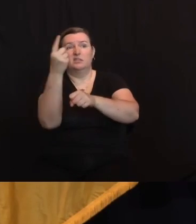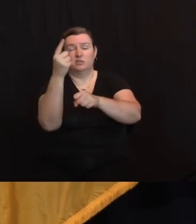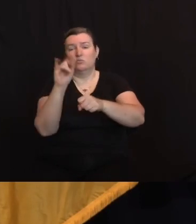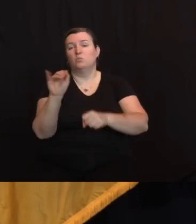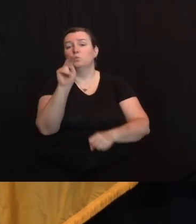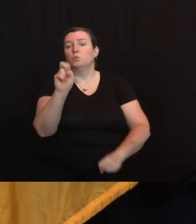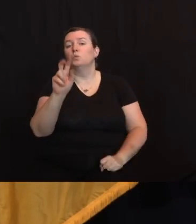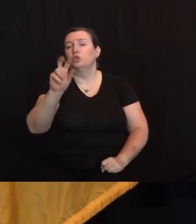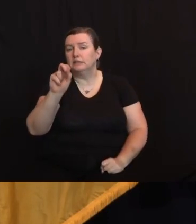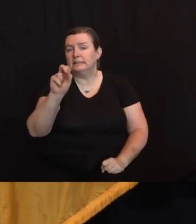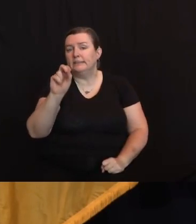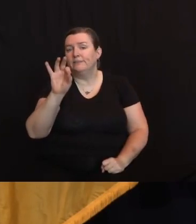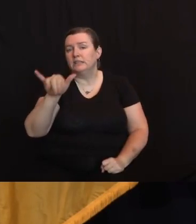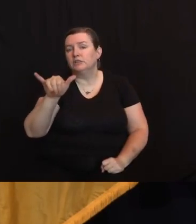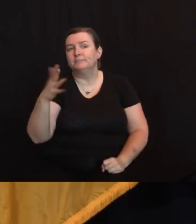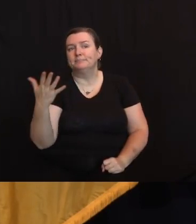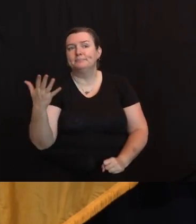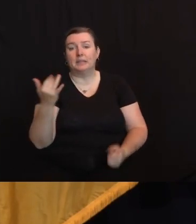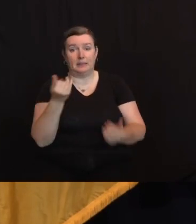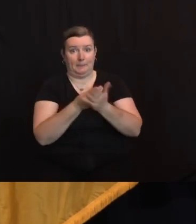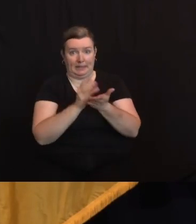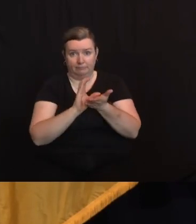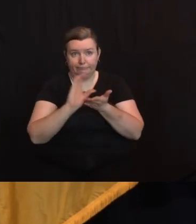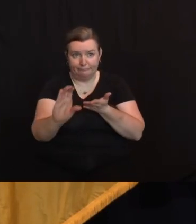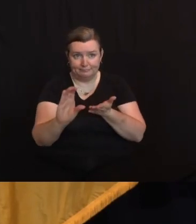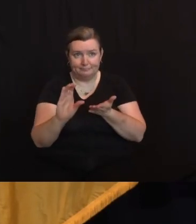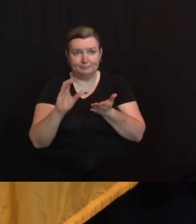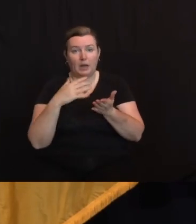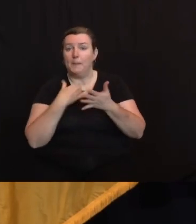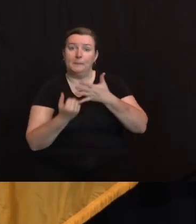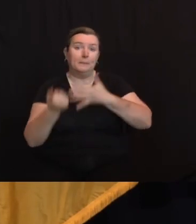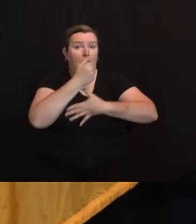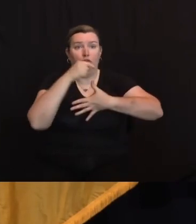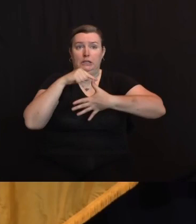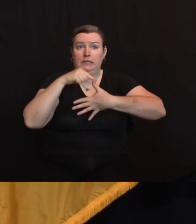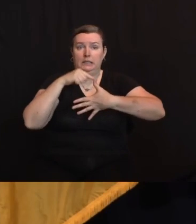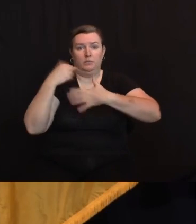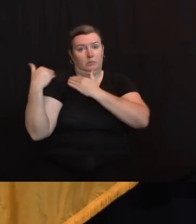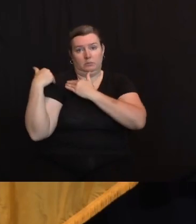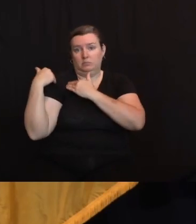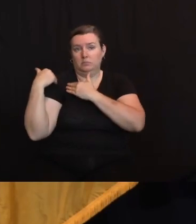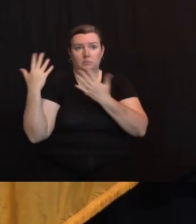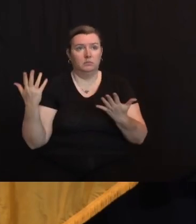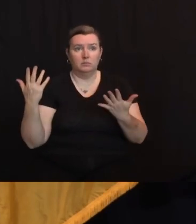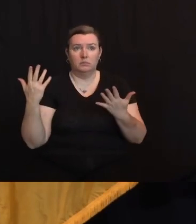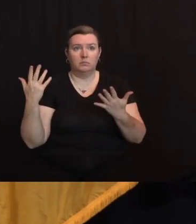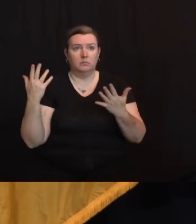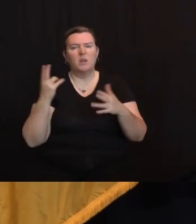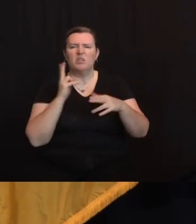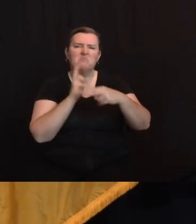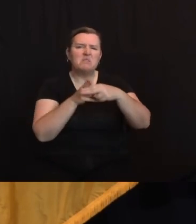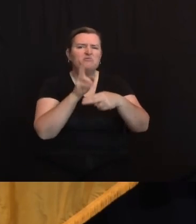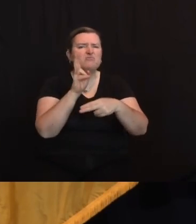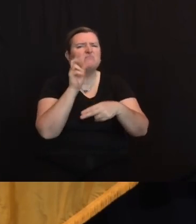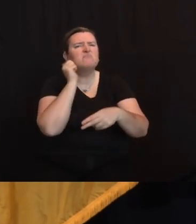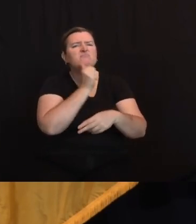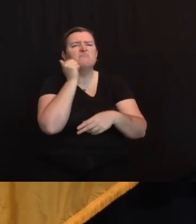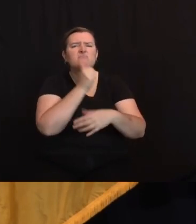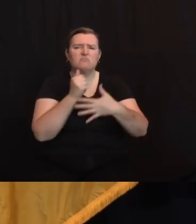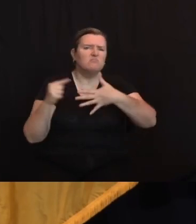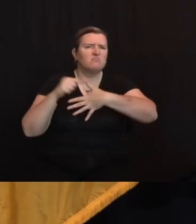be putting money into both the priorities and the obligations that we speak about all the time. Being there